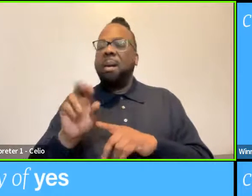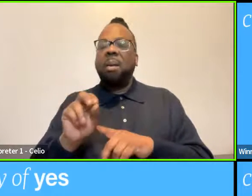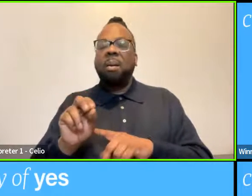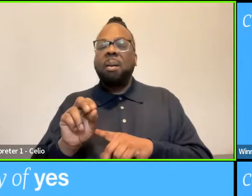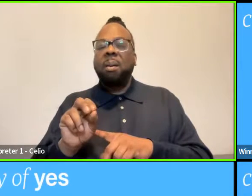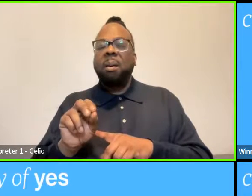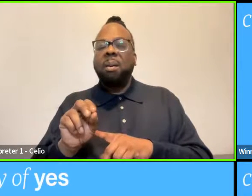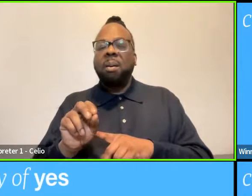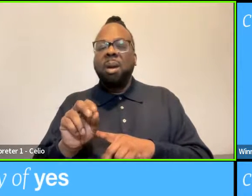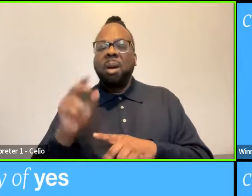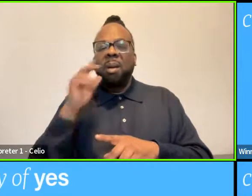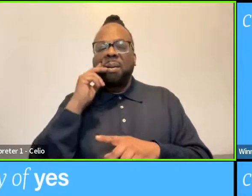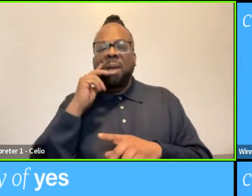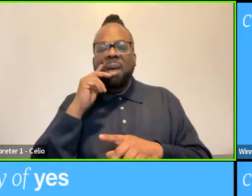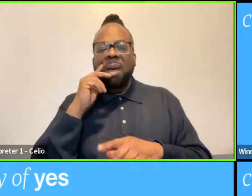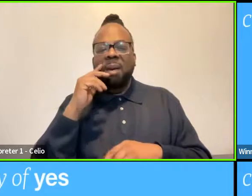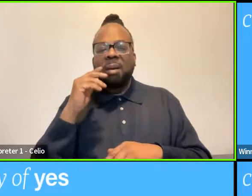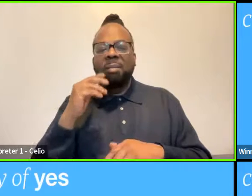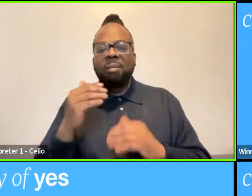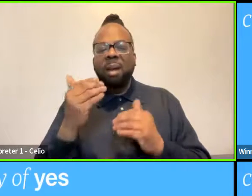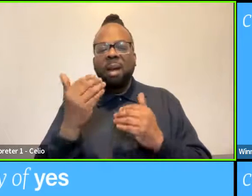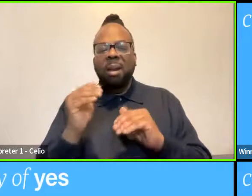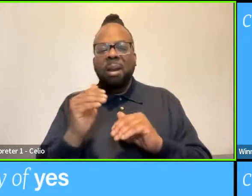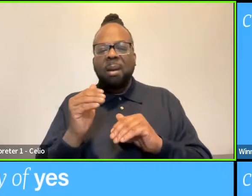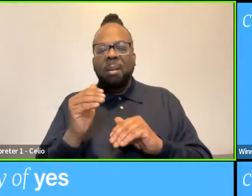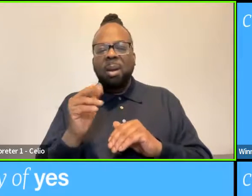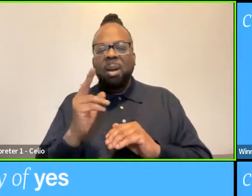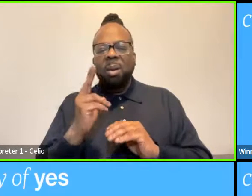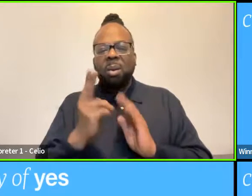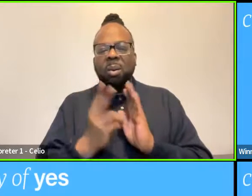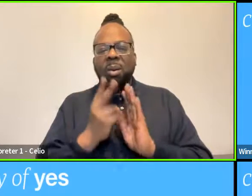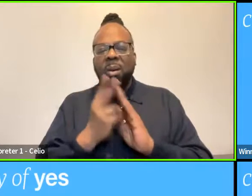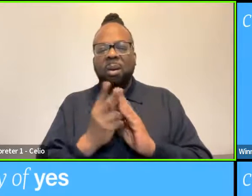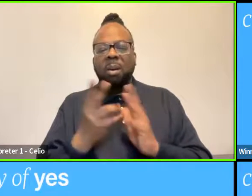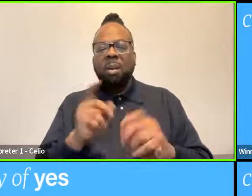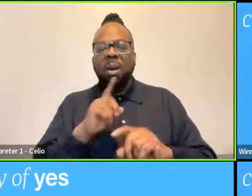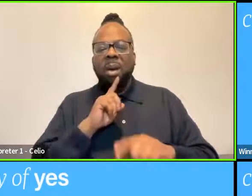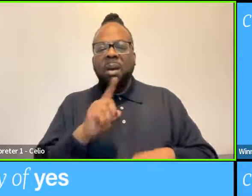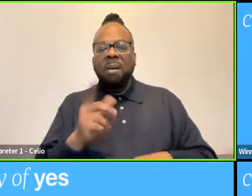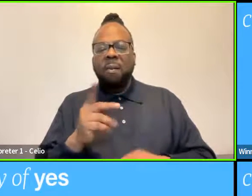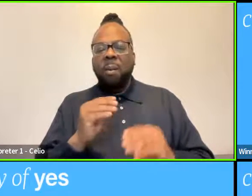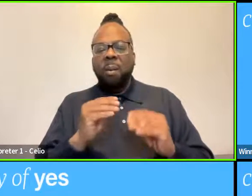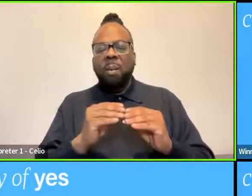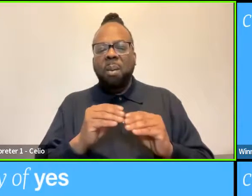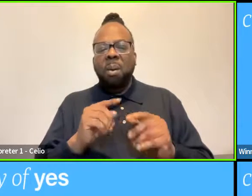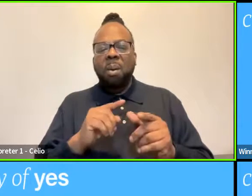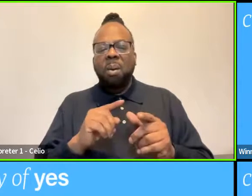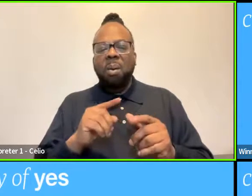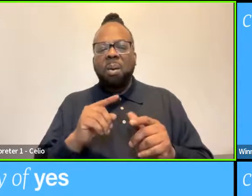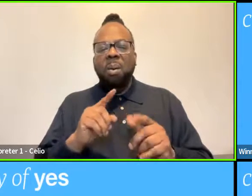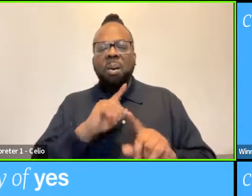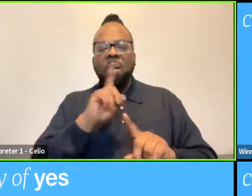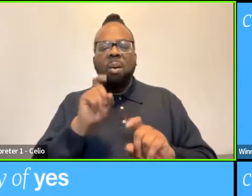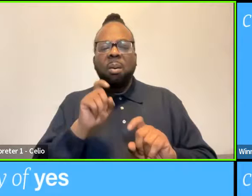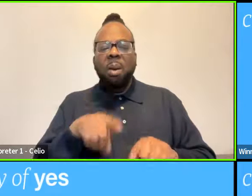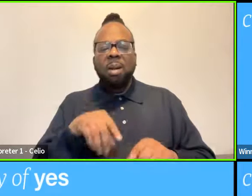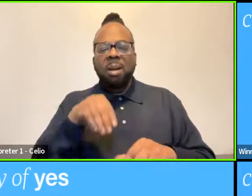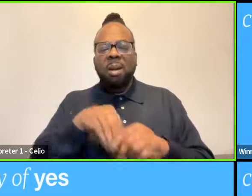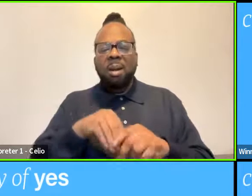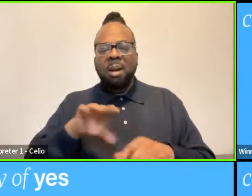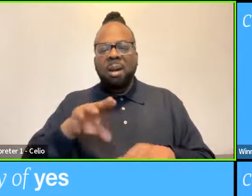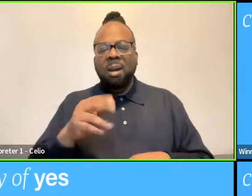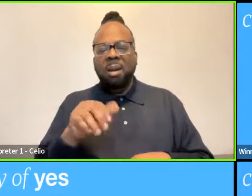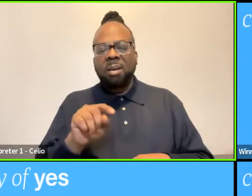2 hours of this conversation. We are going to answer a few more questions that are in the chat. But we